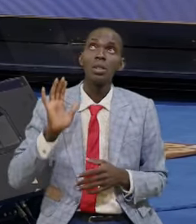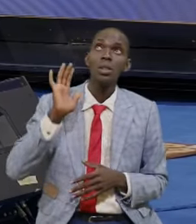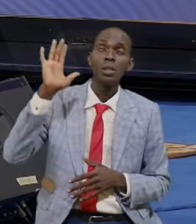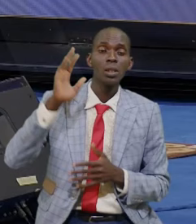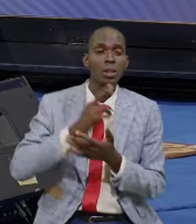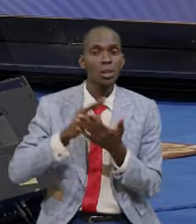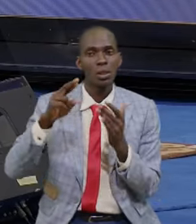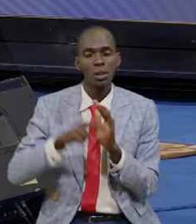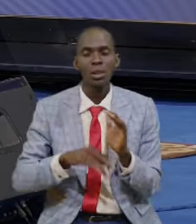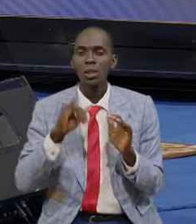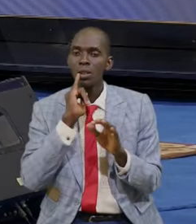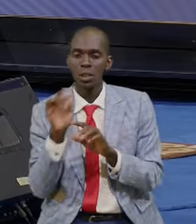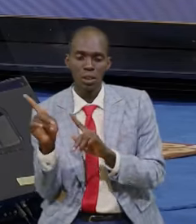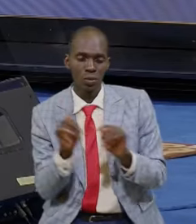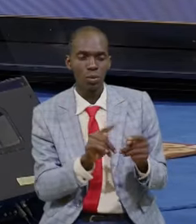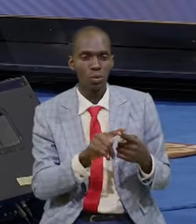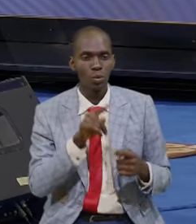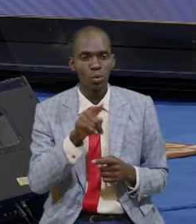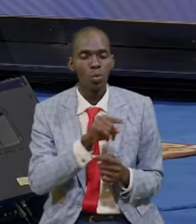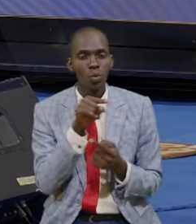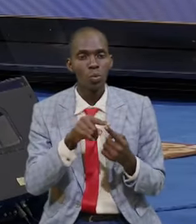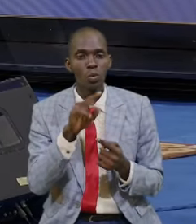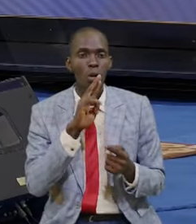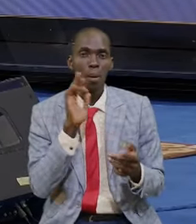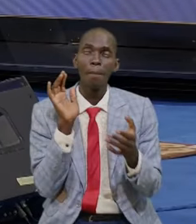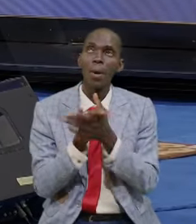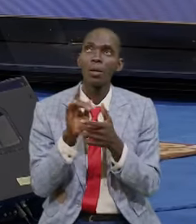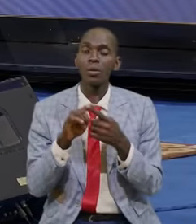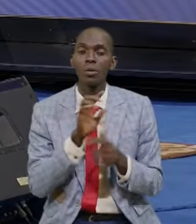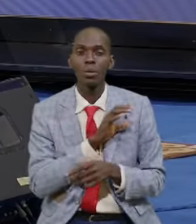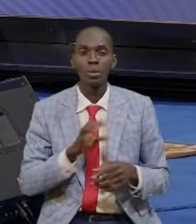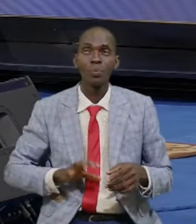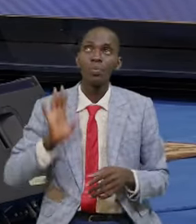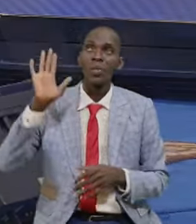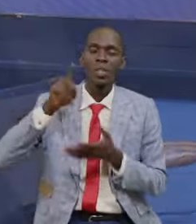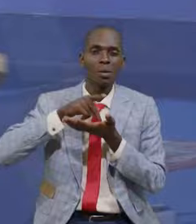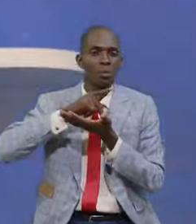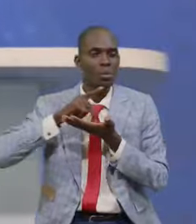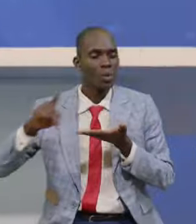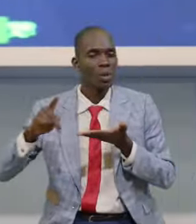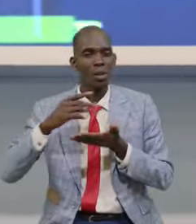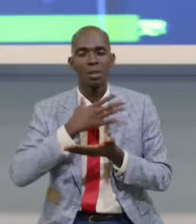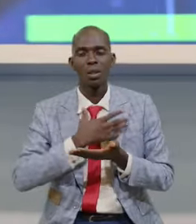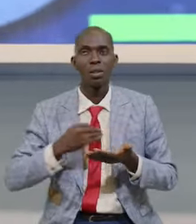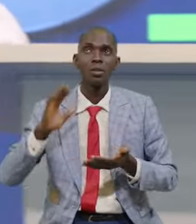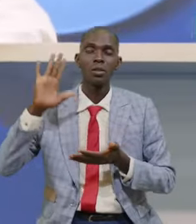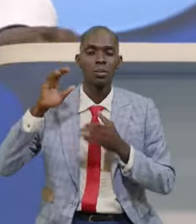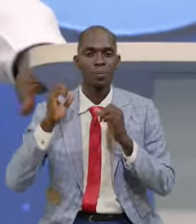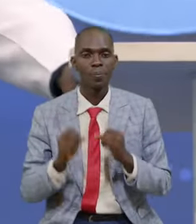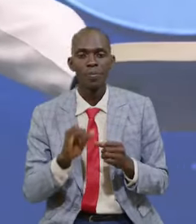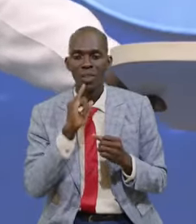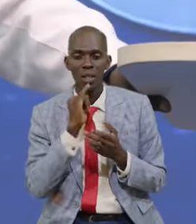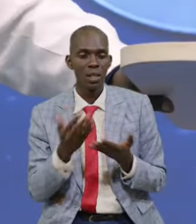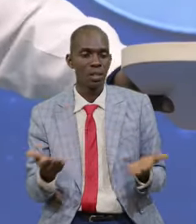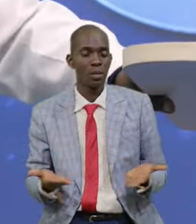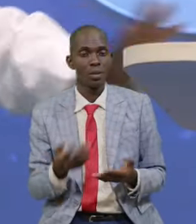imputed unto you. When you are married to Christ, his purity, his power is available for you. When you